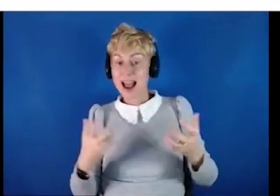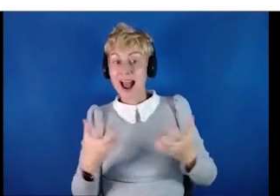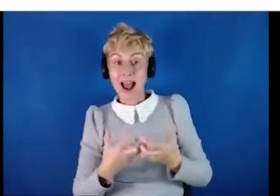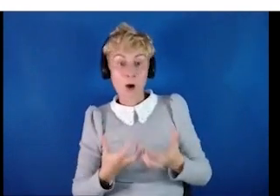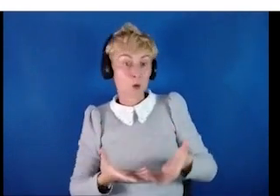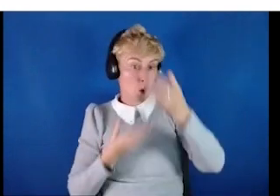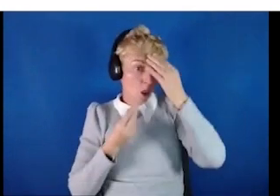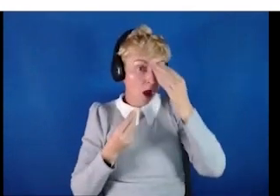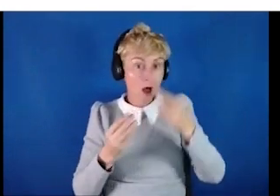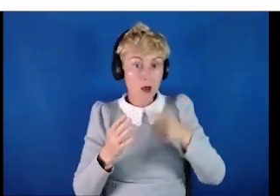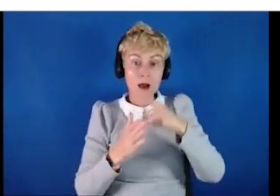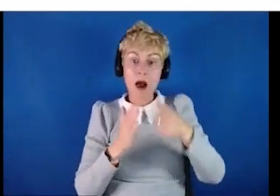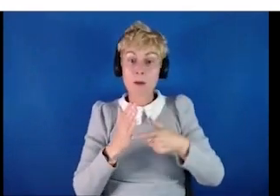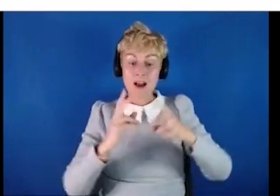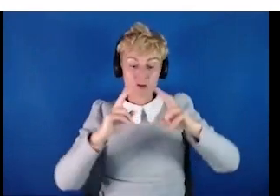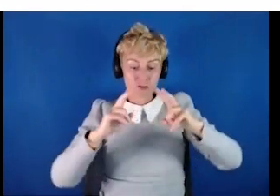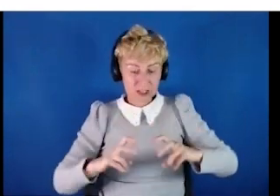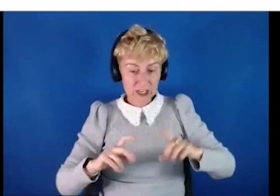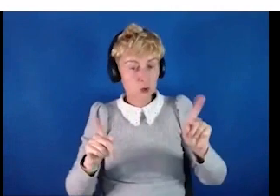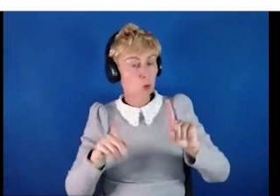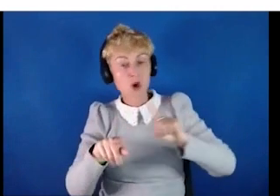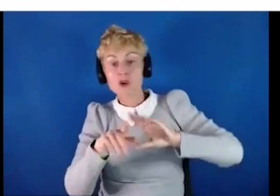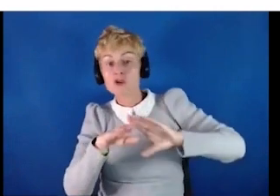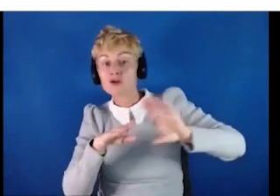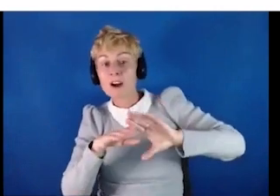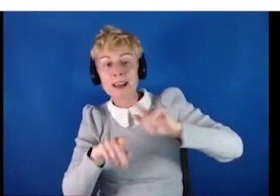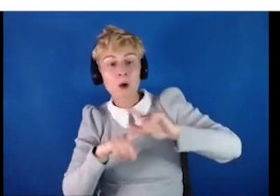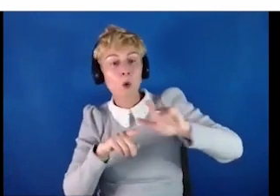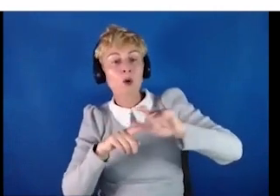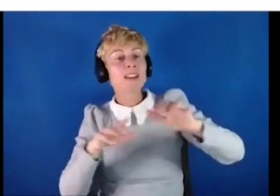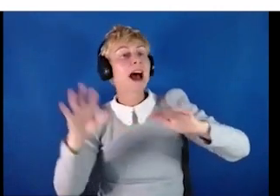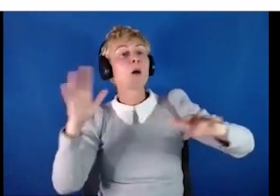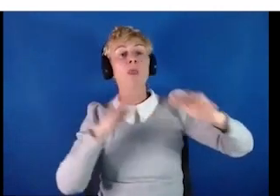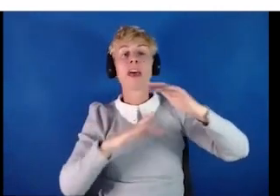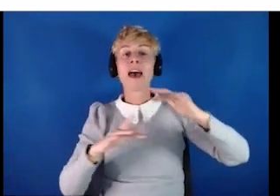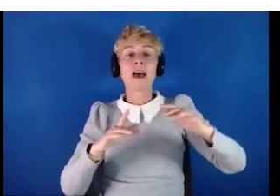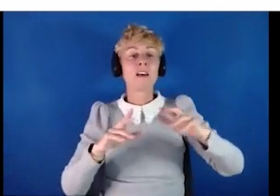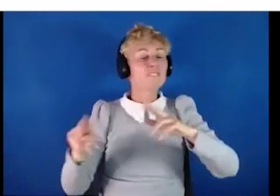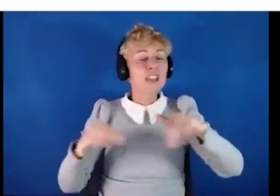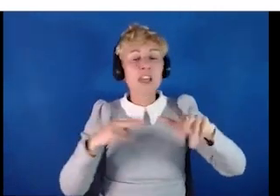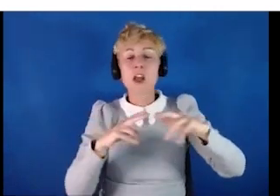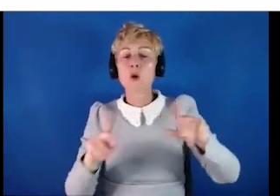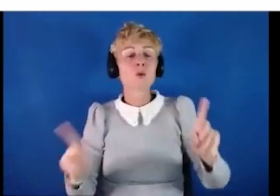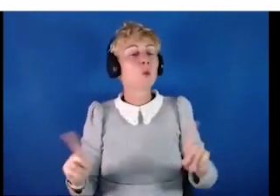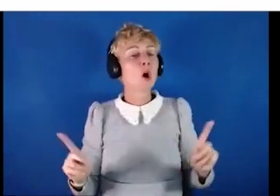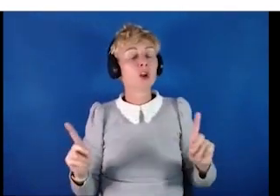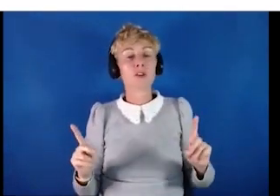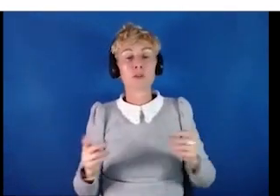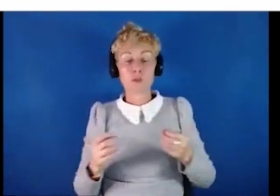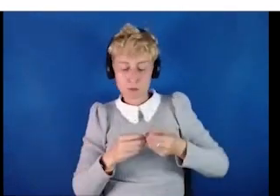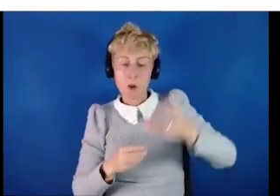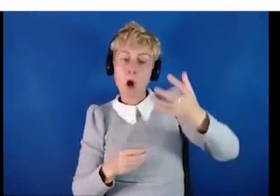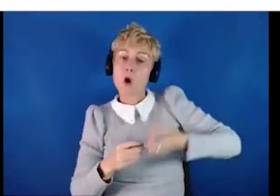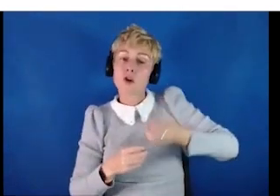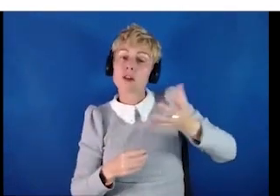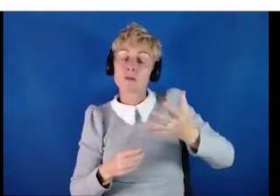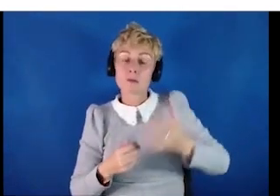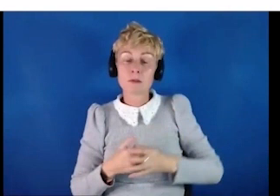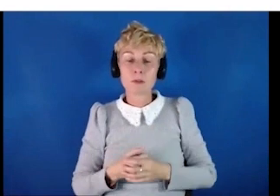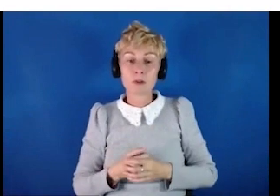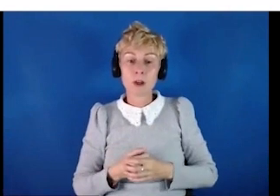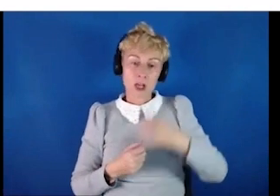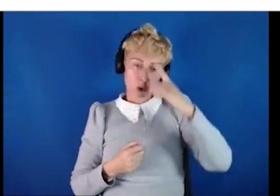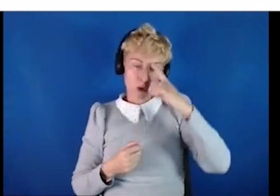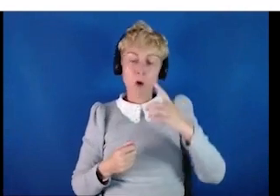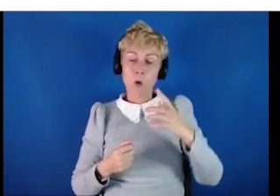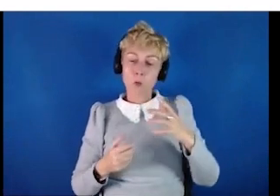research, including training courses, videos, blogs, templates, articles, books. And we thought about grouping them